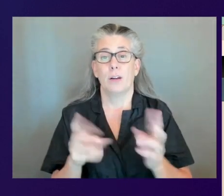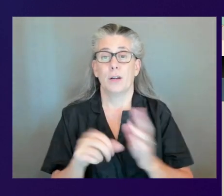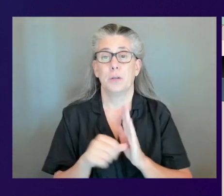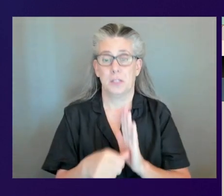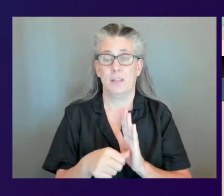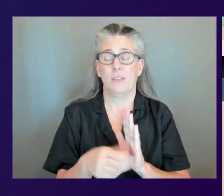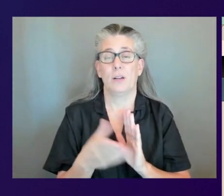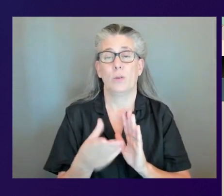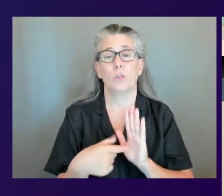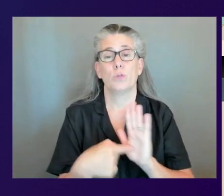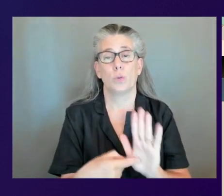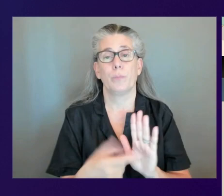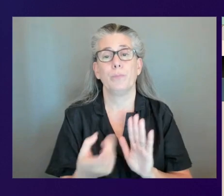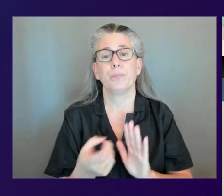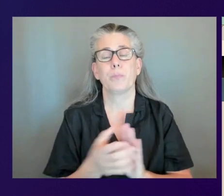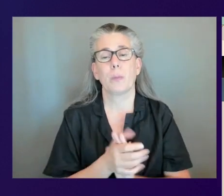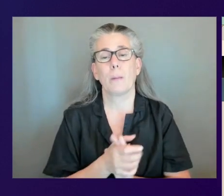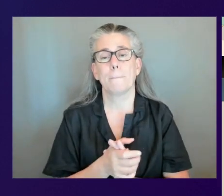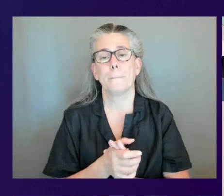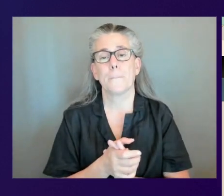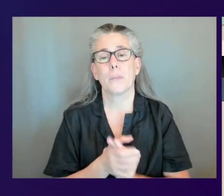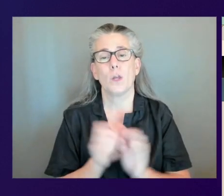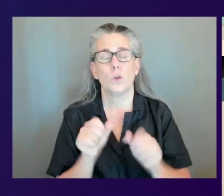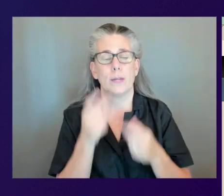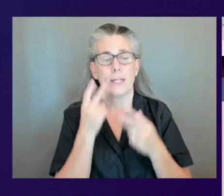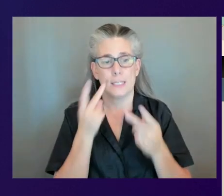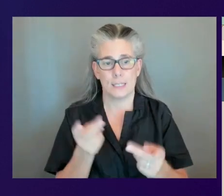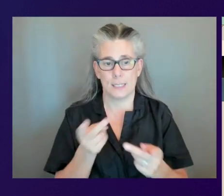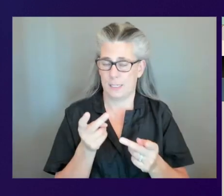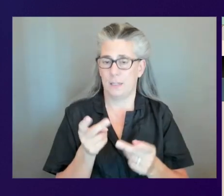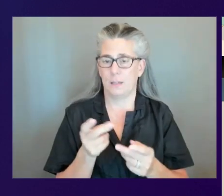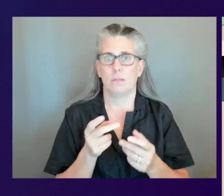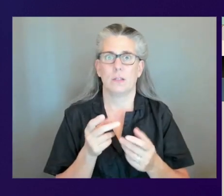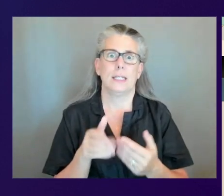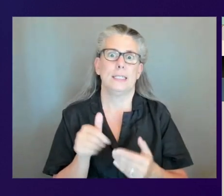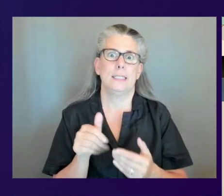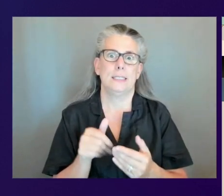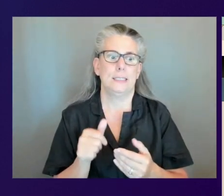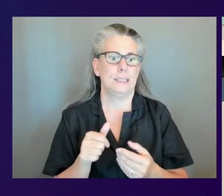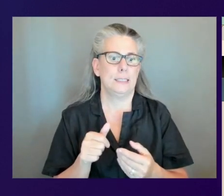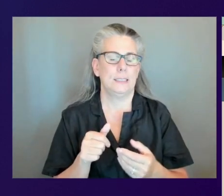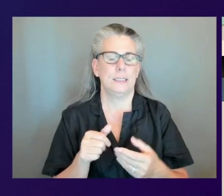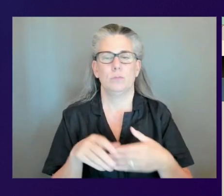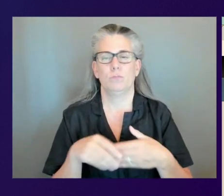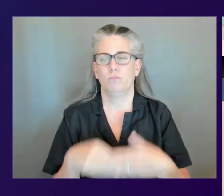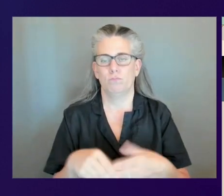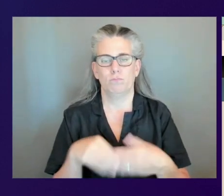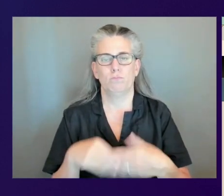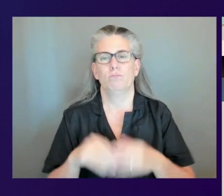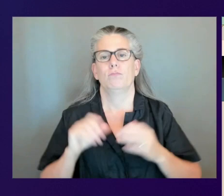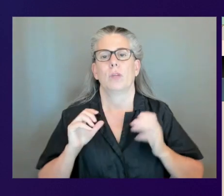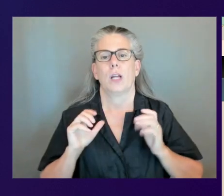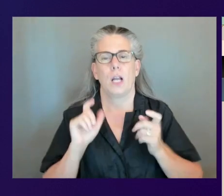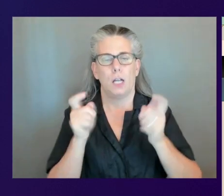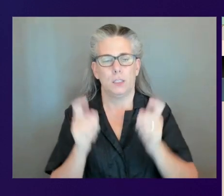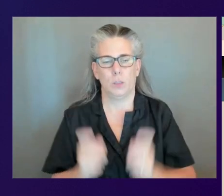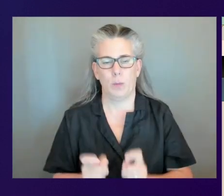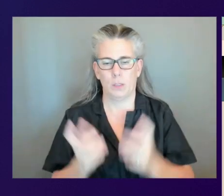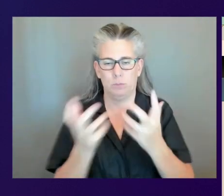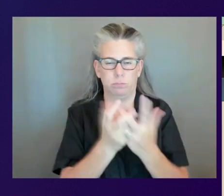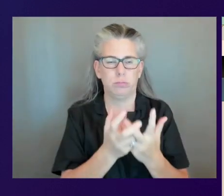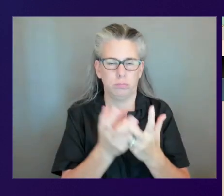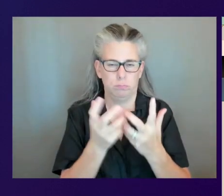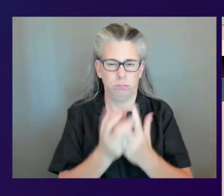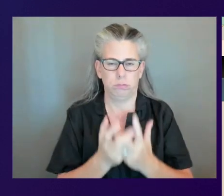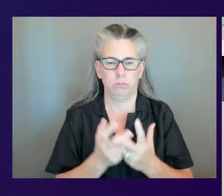Firstly, you'll see they just have such an ability to customize the desktops, customize the setup within the desktops. In addition